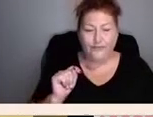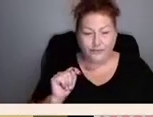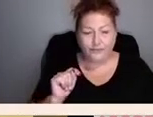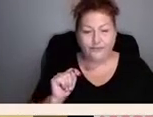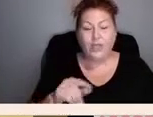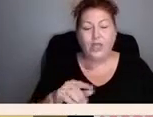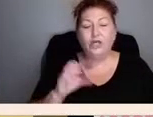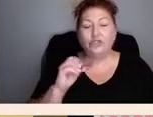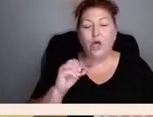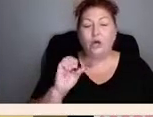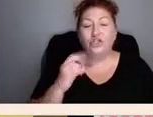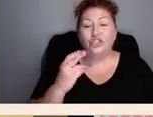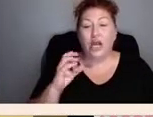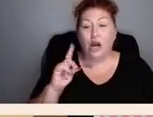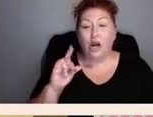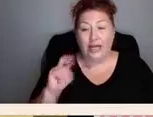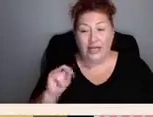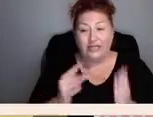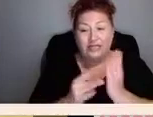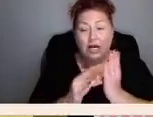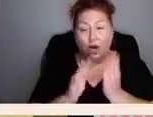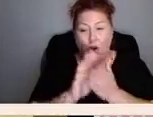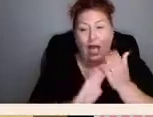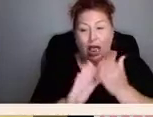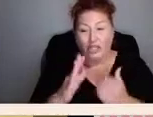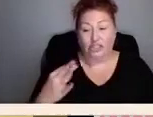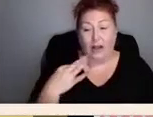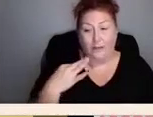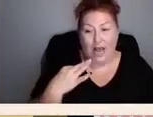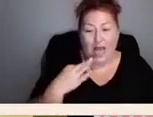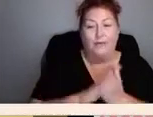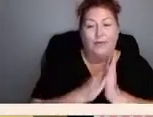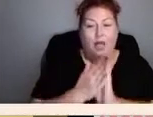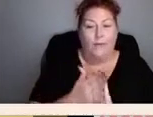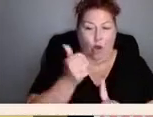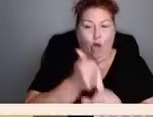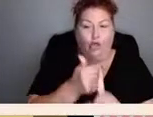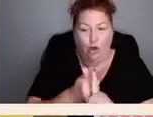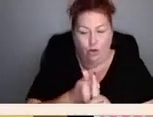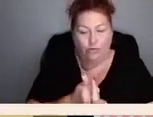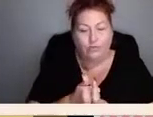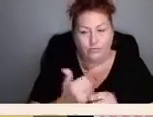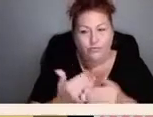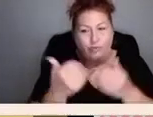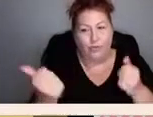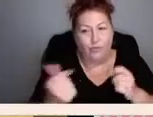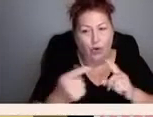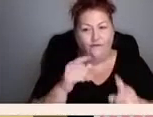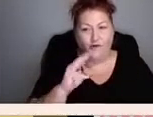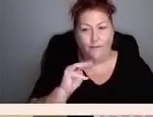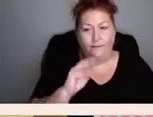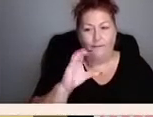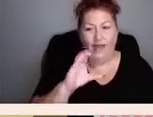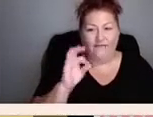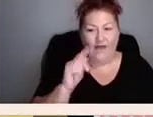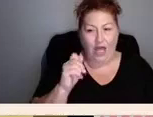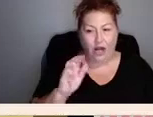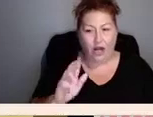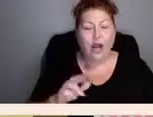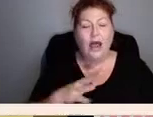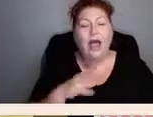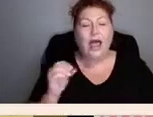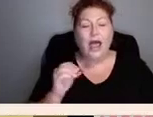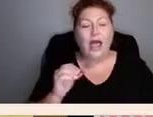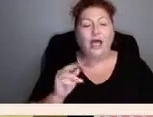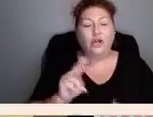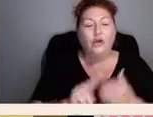CTP. And so Sheridan Technical College is applying to be one, pull apart from McFadder. And then the University